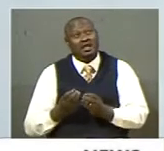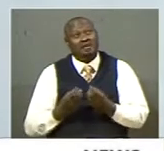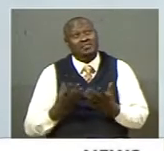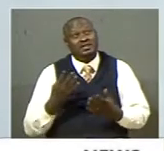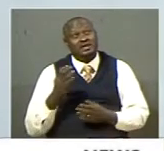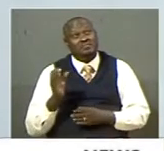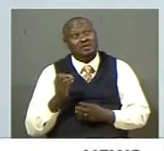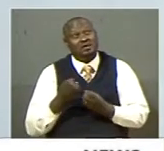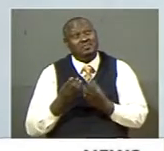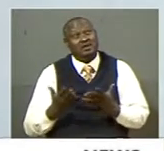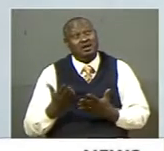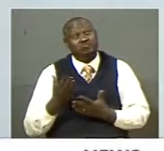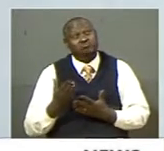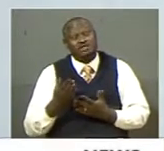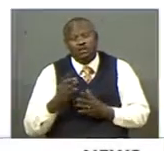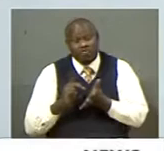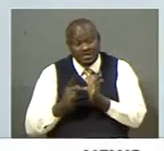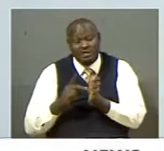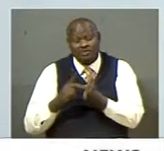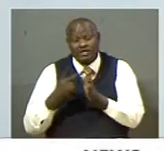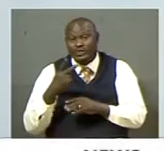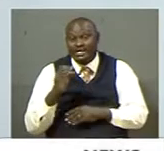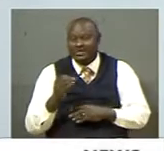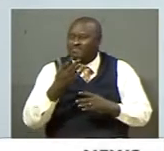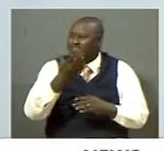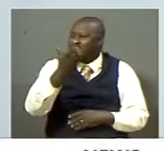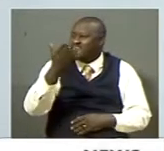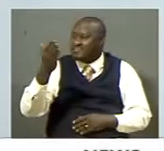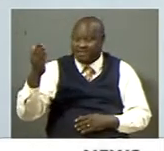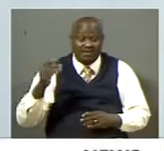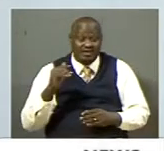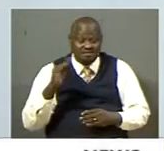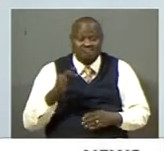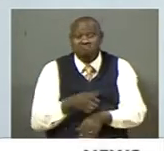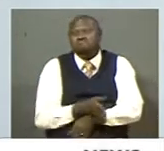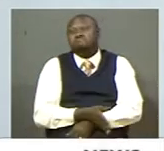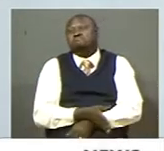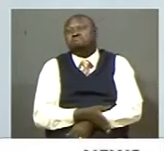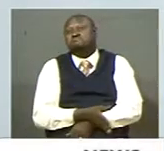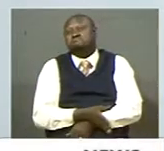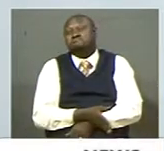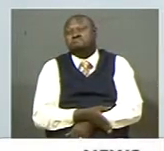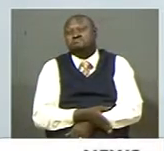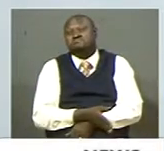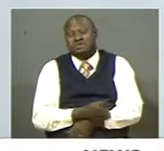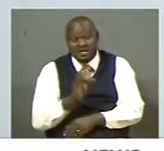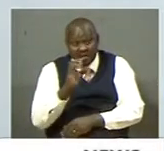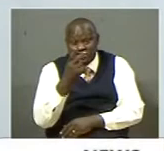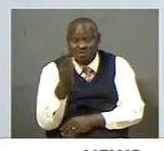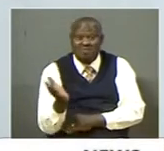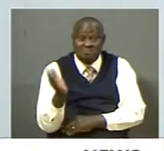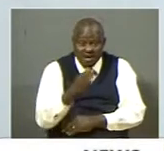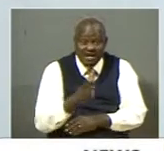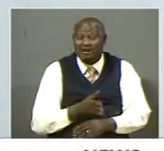companies performing, I think over 20 projects ongoing. If we fold our hands back now at this point because two companies have been